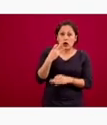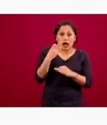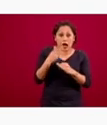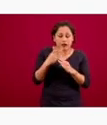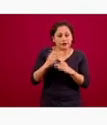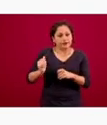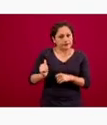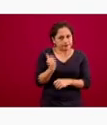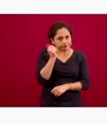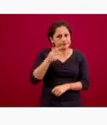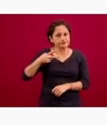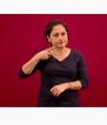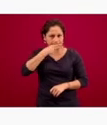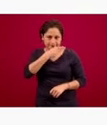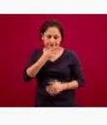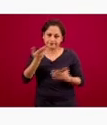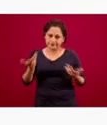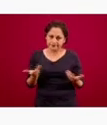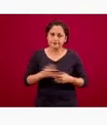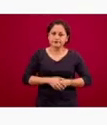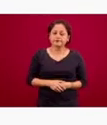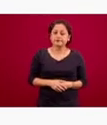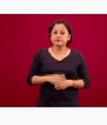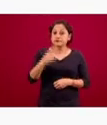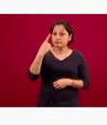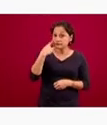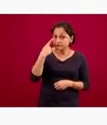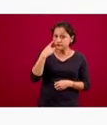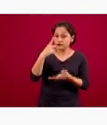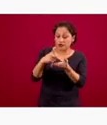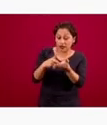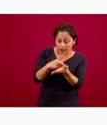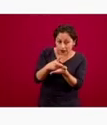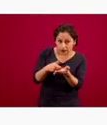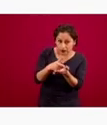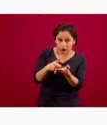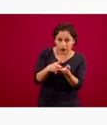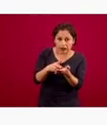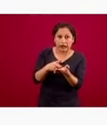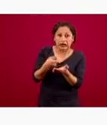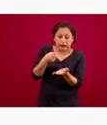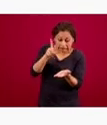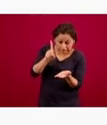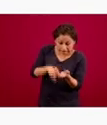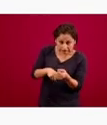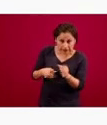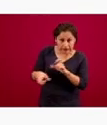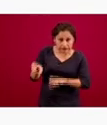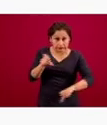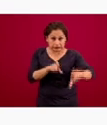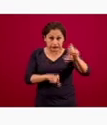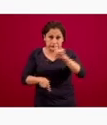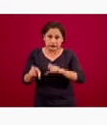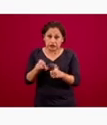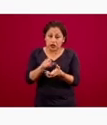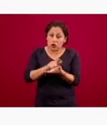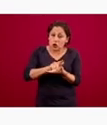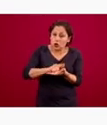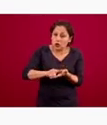if you have an addiction or a dependency on some substance. Try to see this quarantine period as